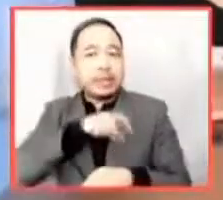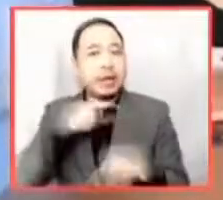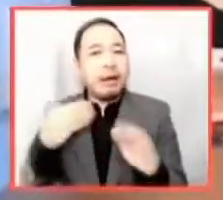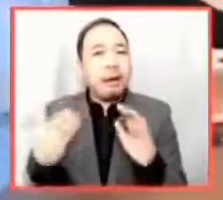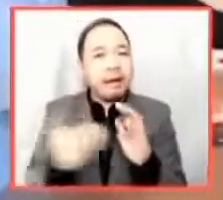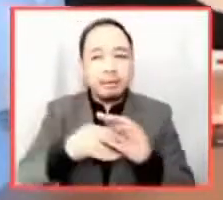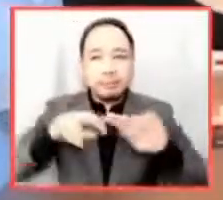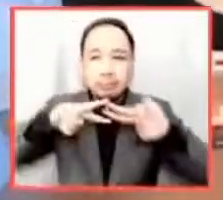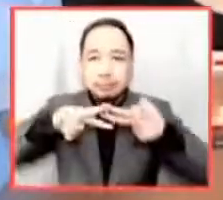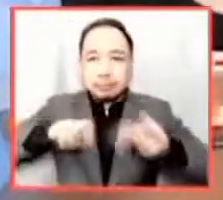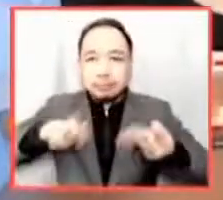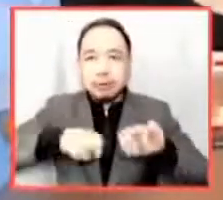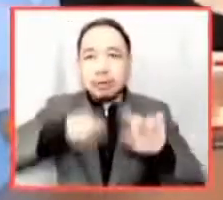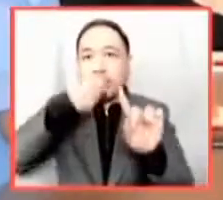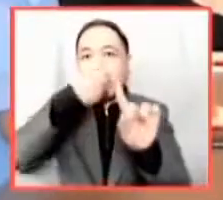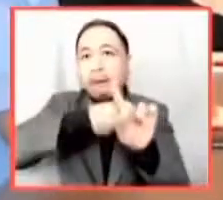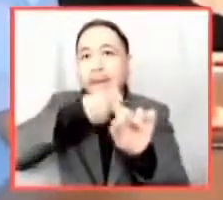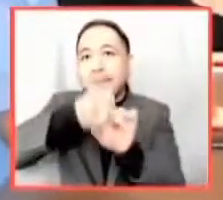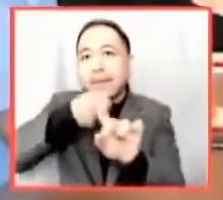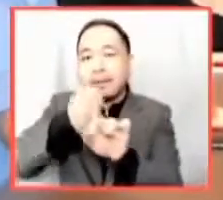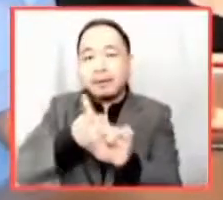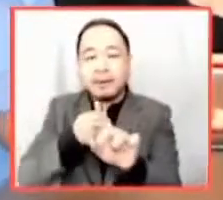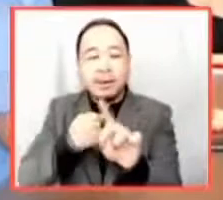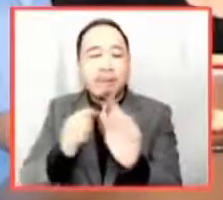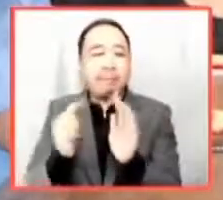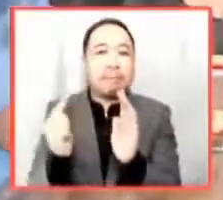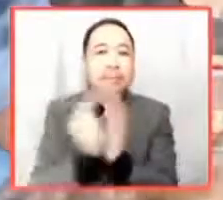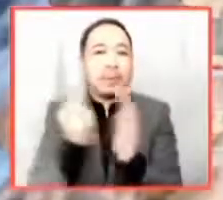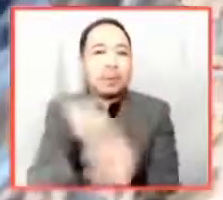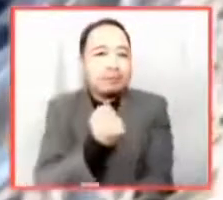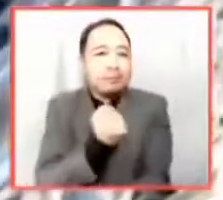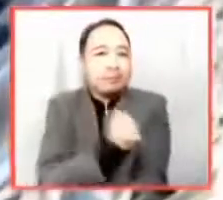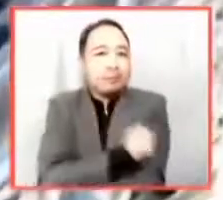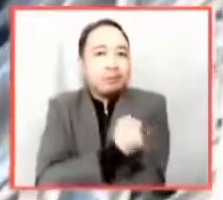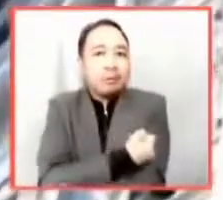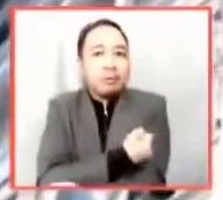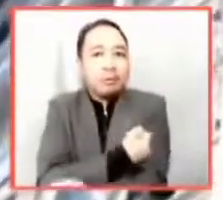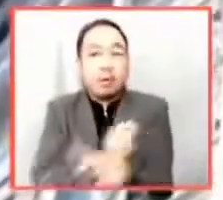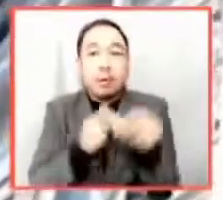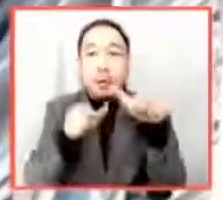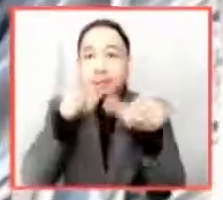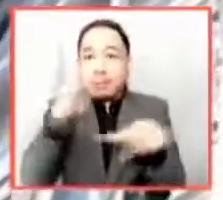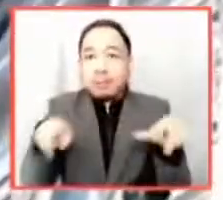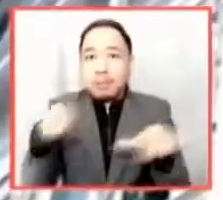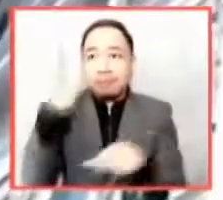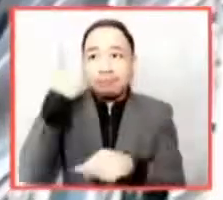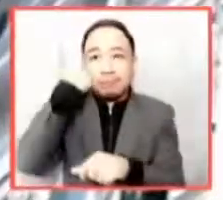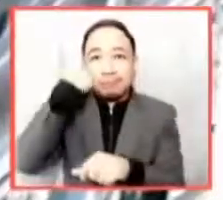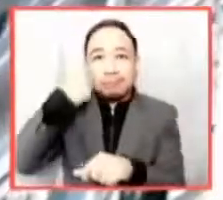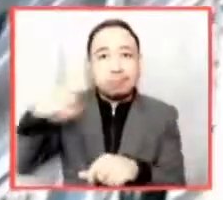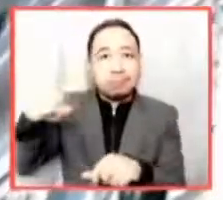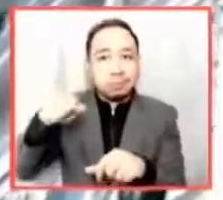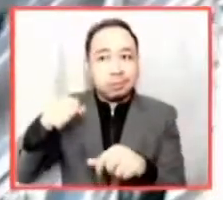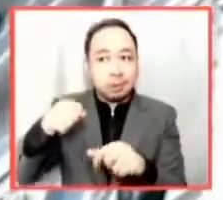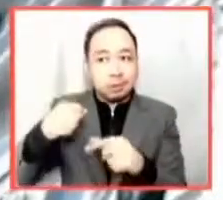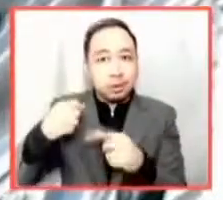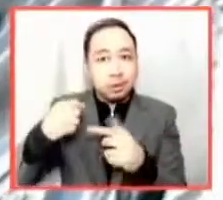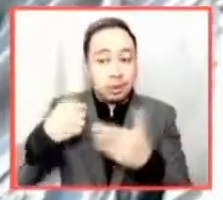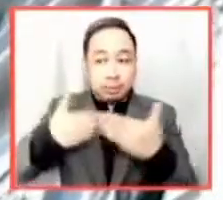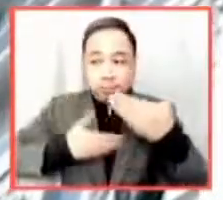drugs. Those found to have acted beyond bounds during operations shall be